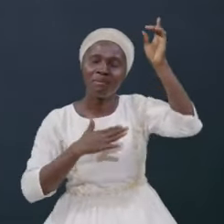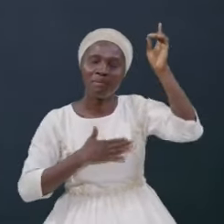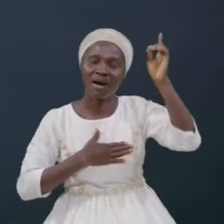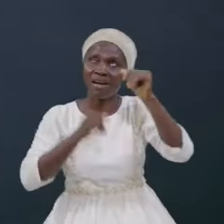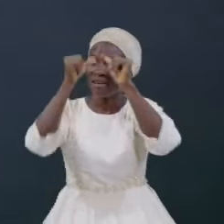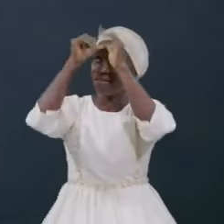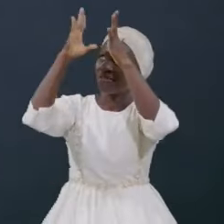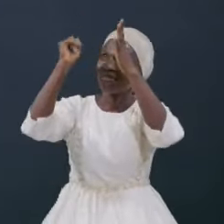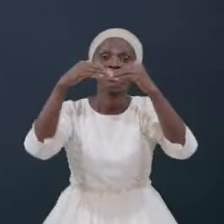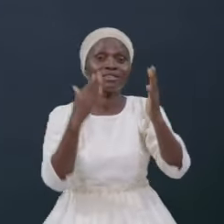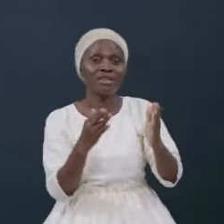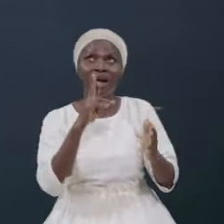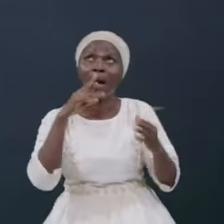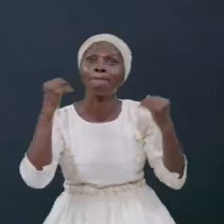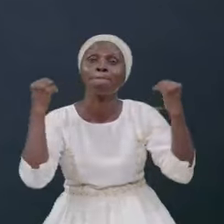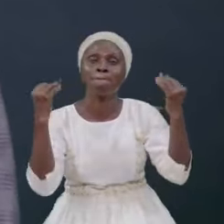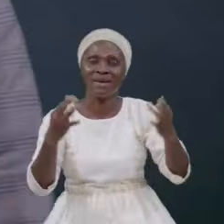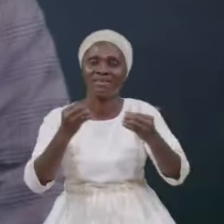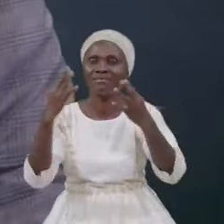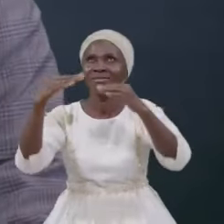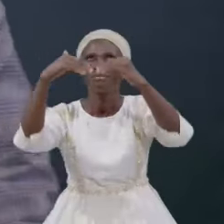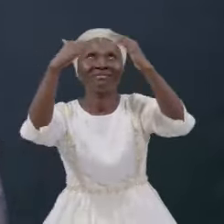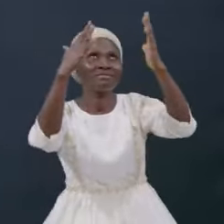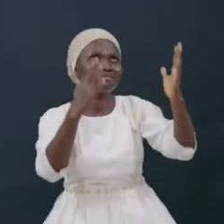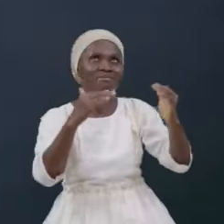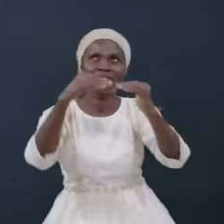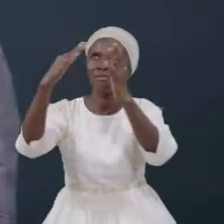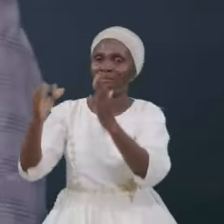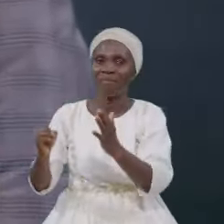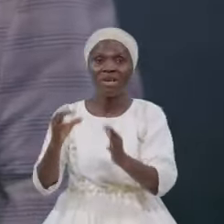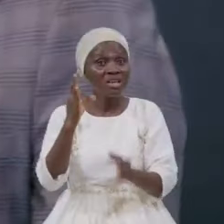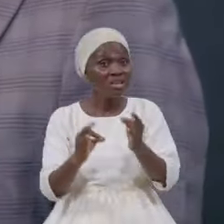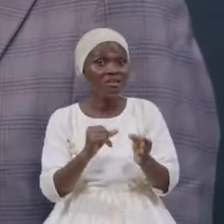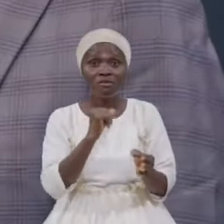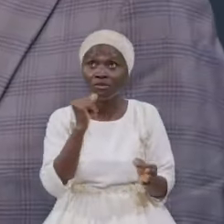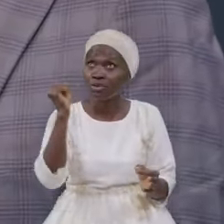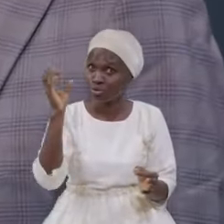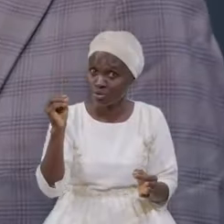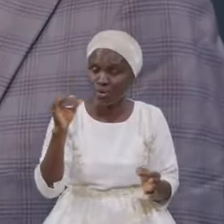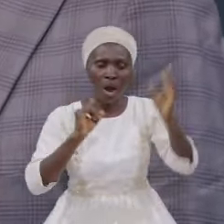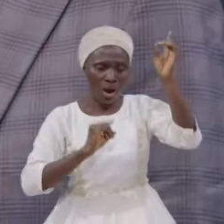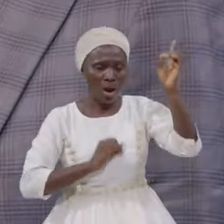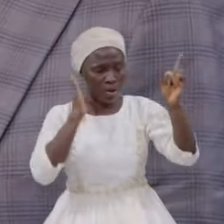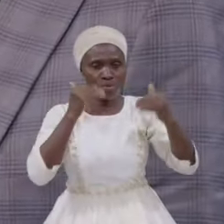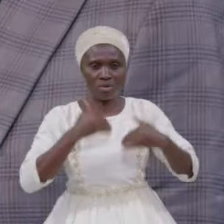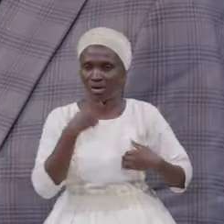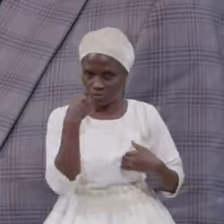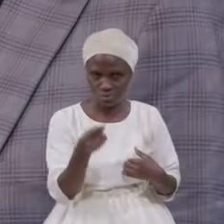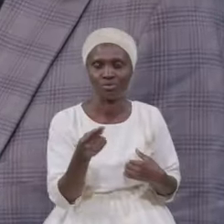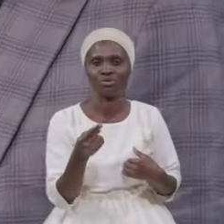If it were not so, I would have told you, I go to prepare a place